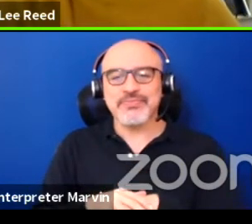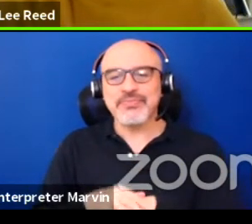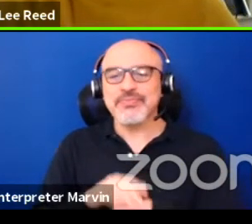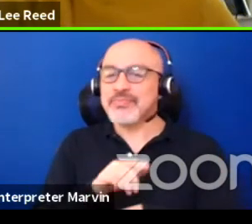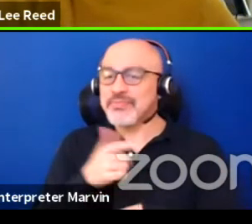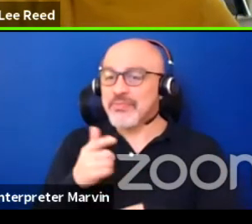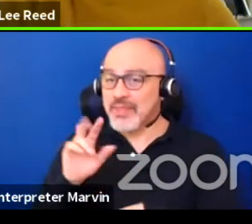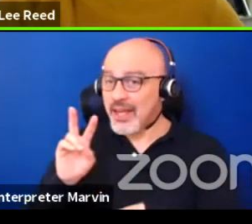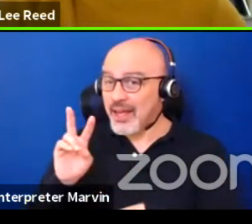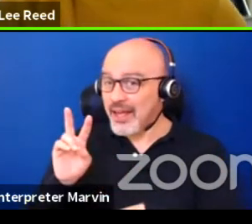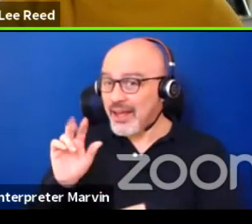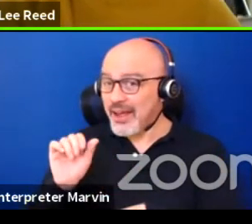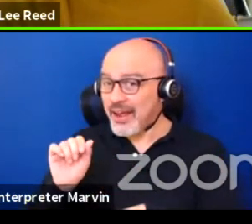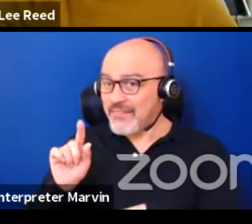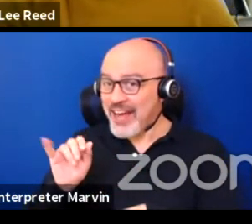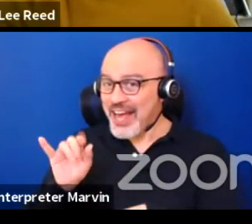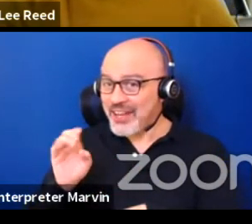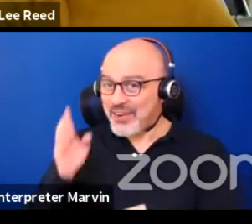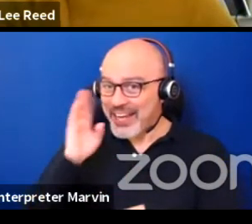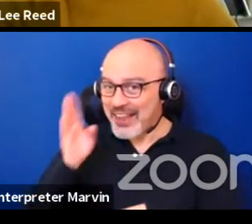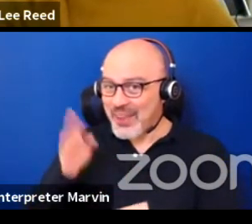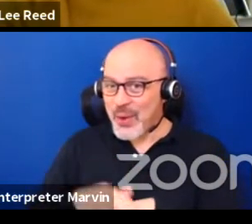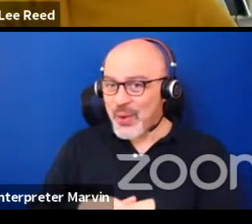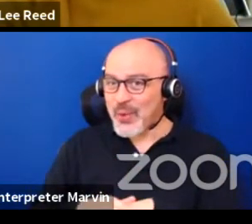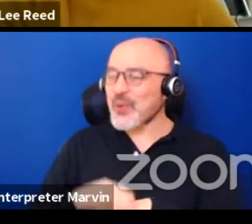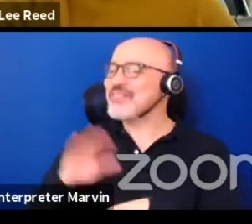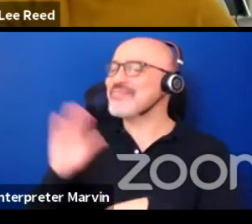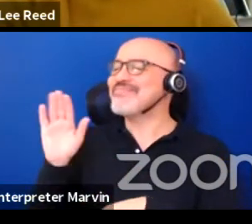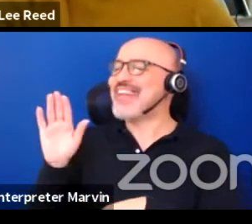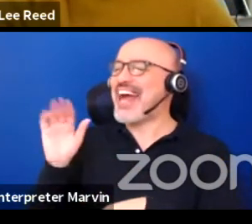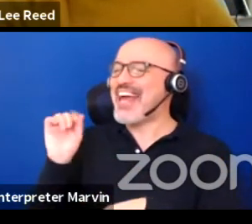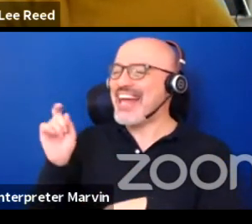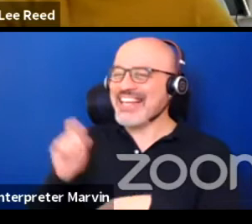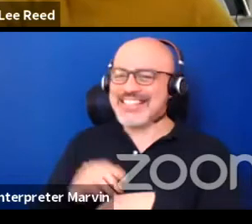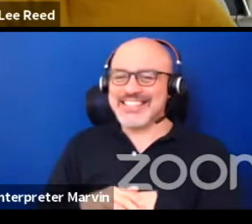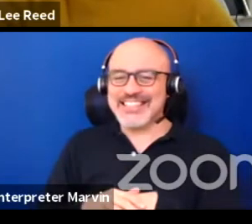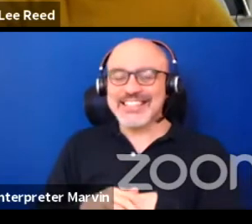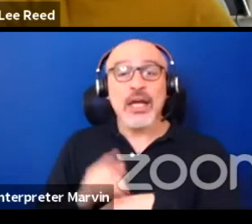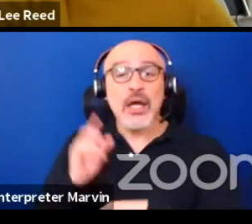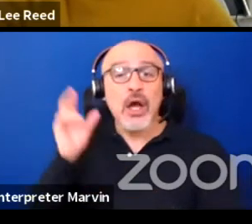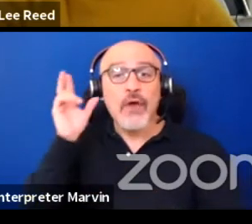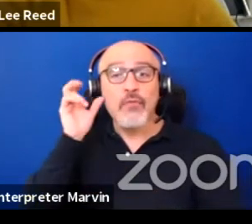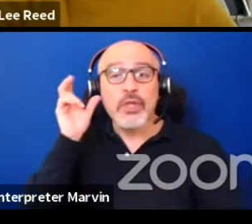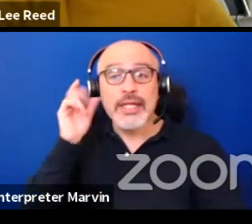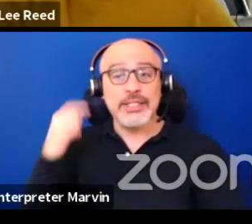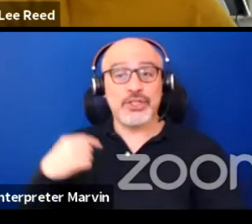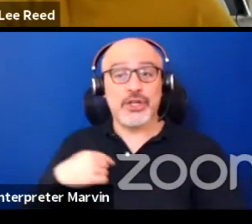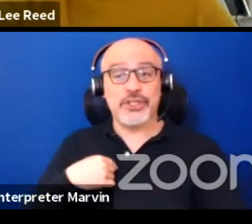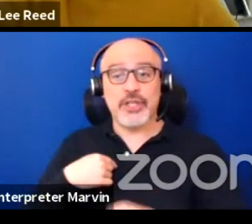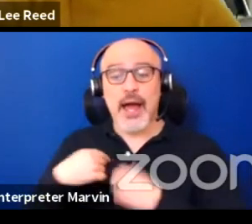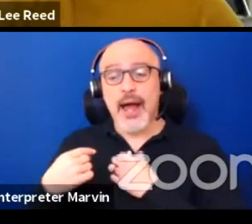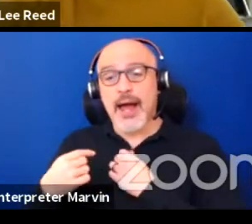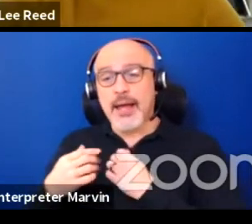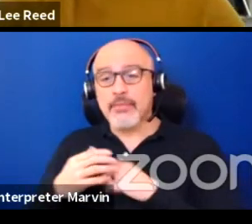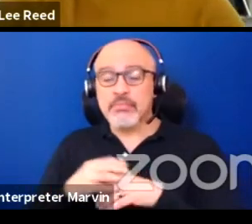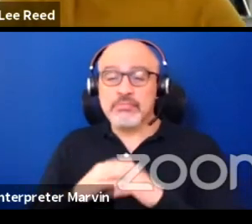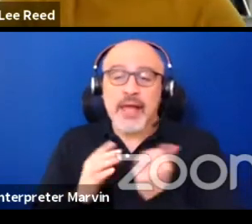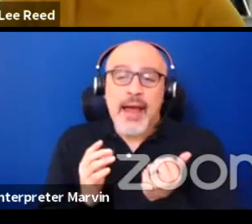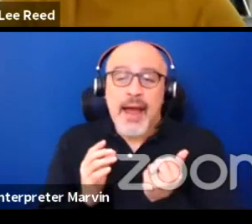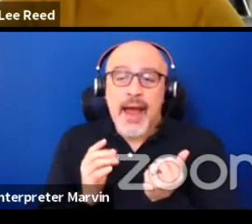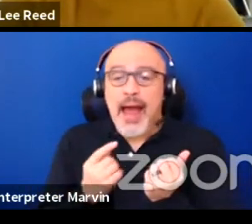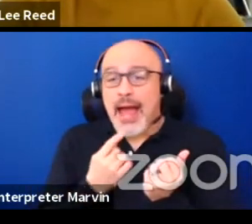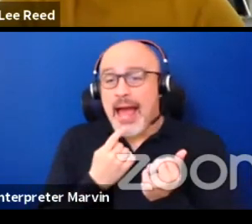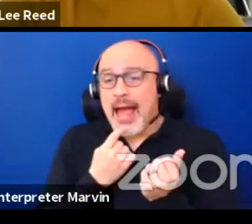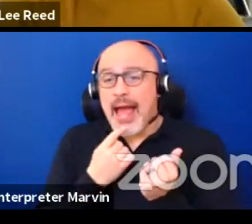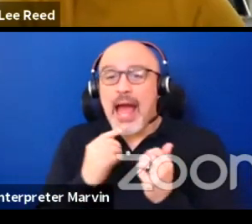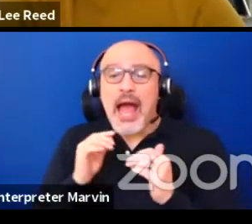Valerie, hello. Hi, Alex. For the listeners, I am I would say, at